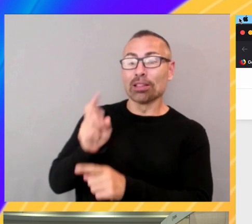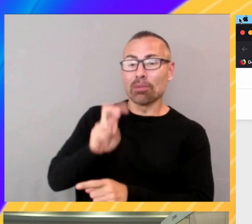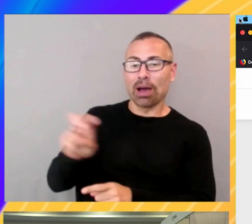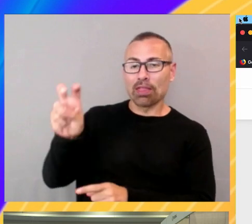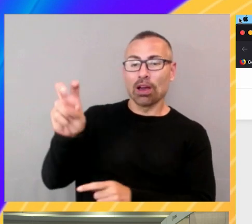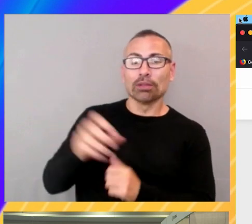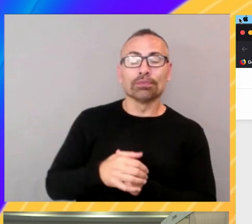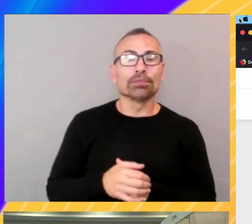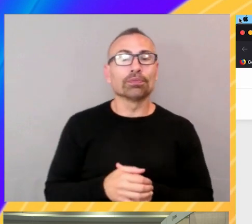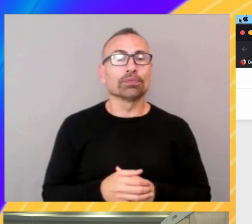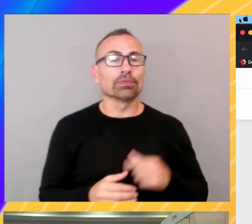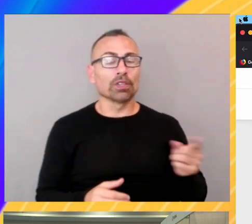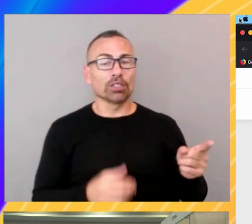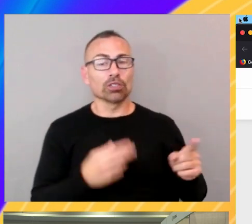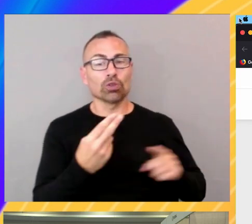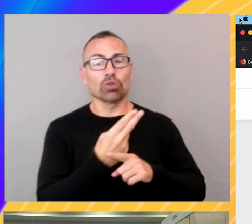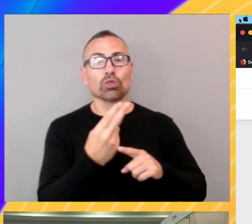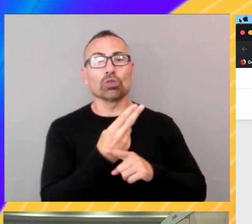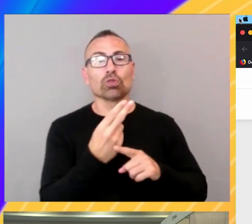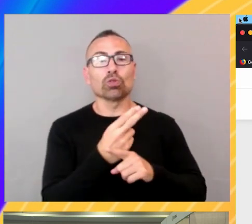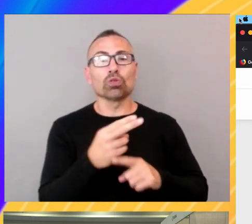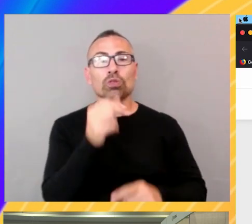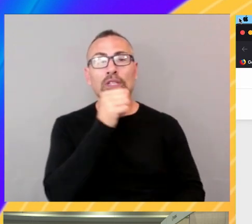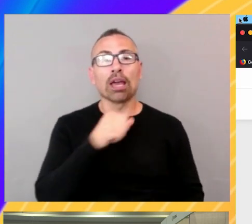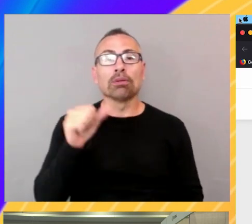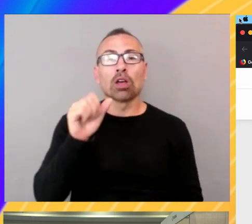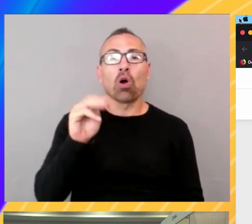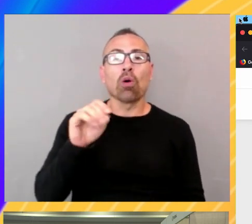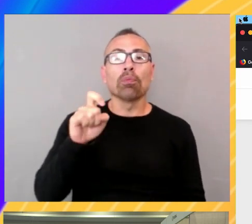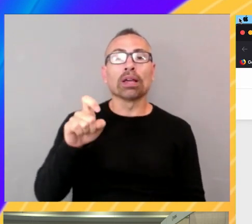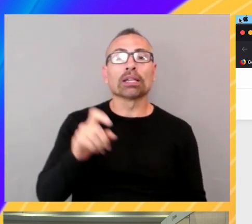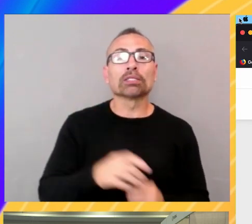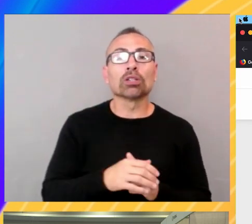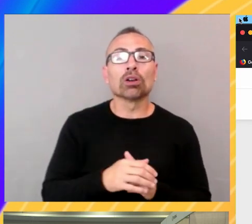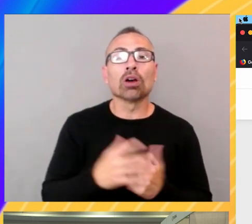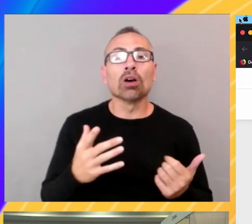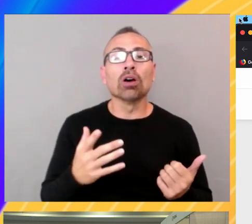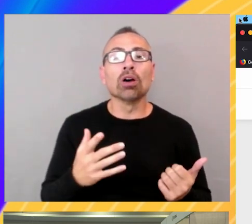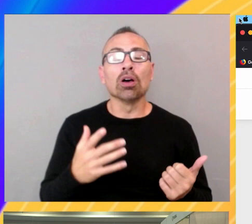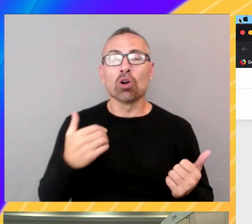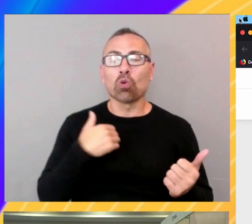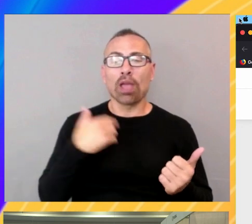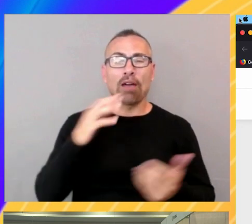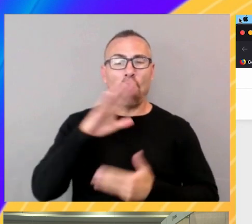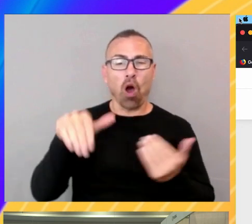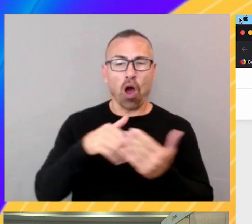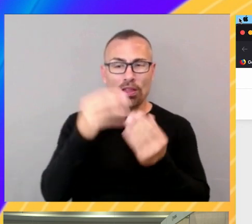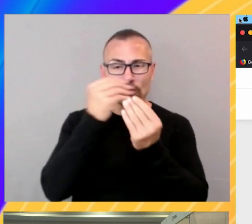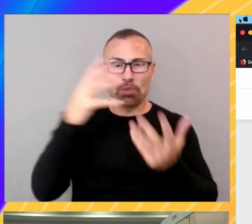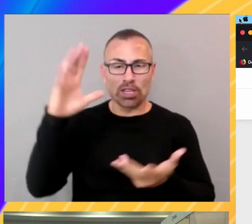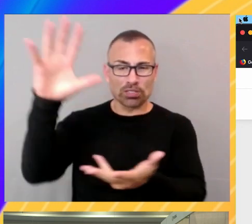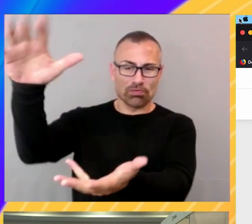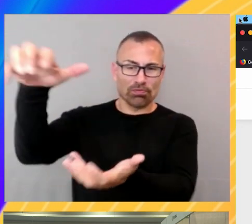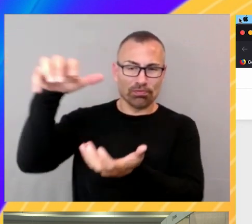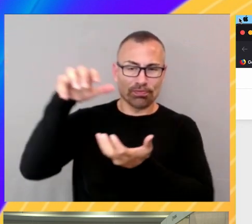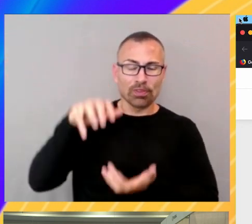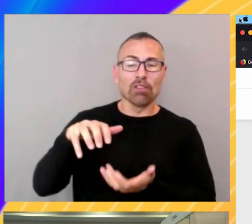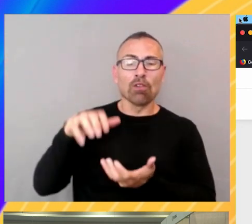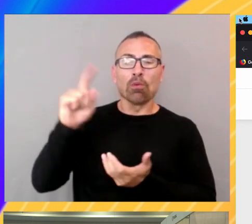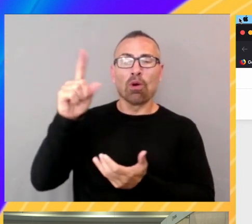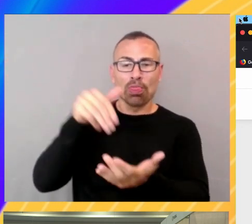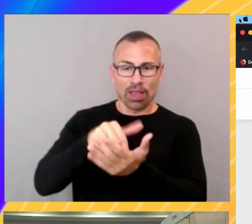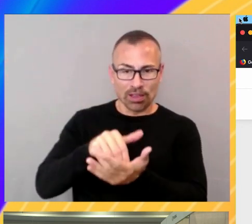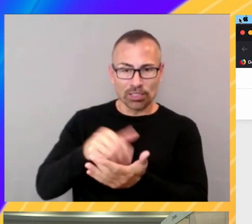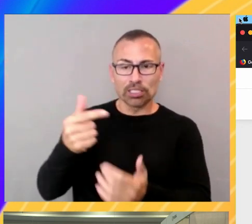Amazon Omics, we actually ingested all of the VCFs from the 1,000 Genomes, as well as DBNSFP. So they're now